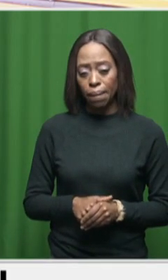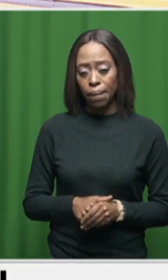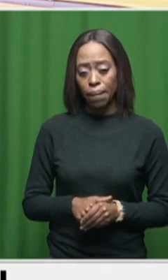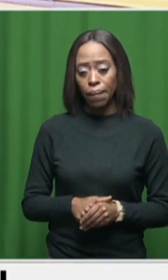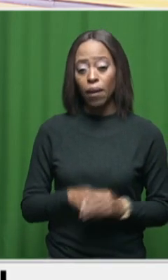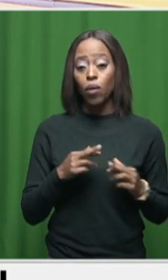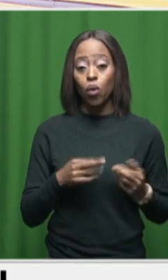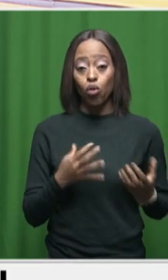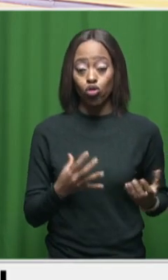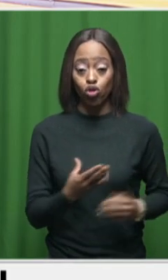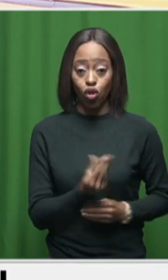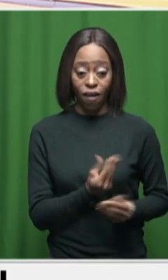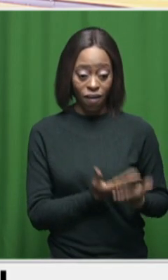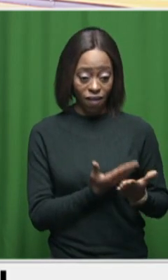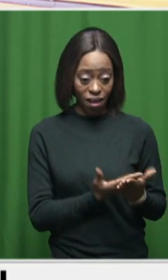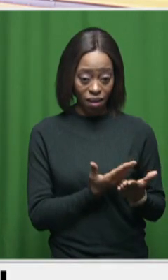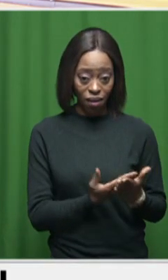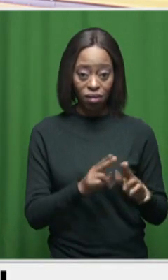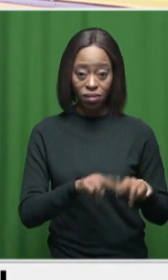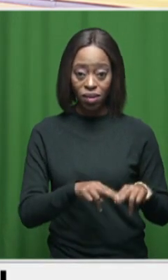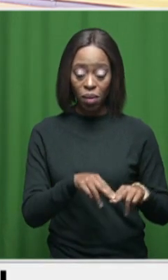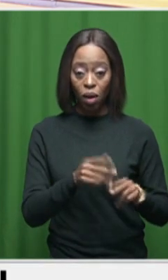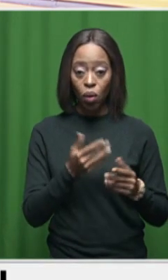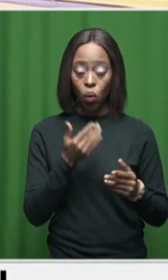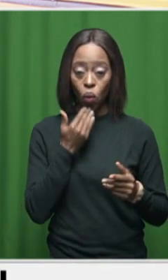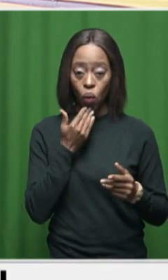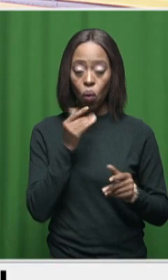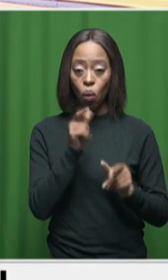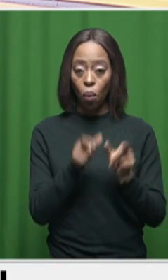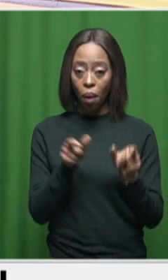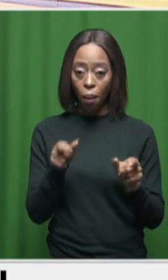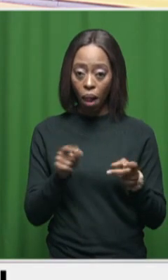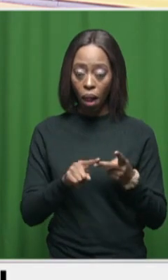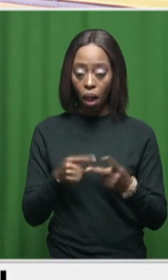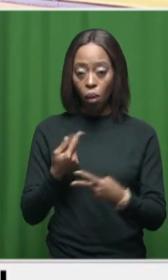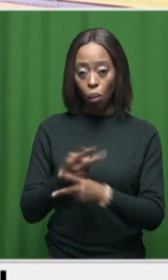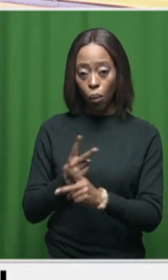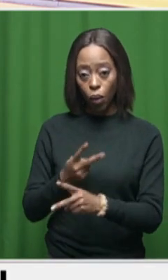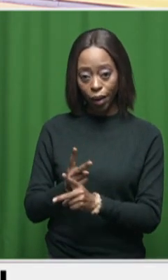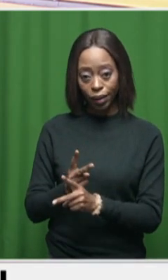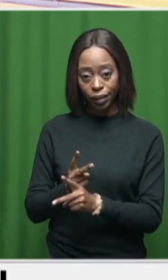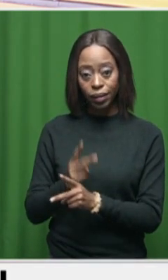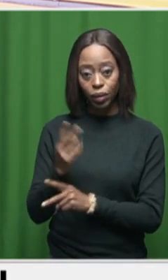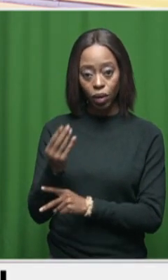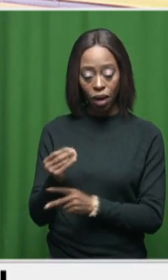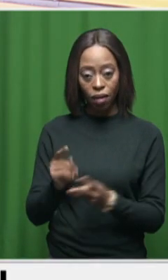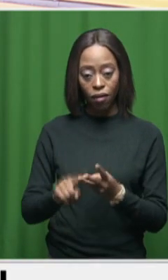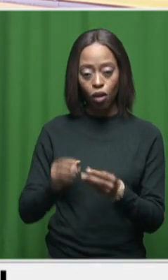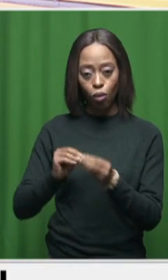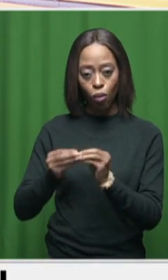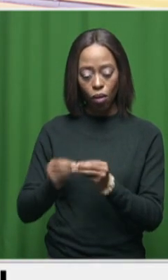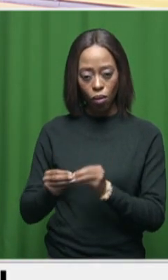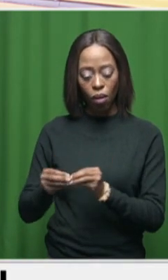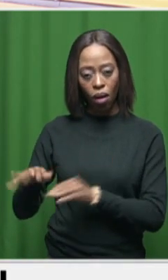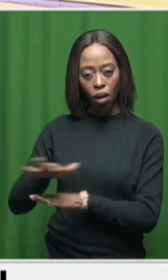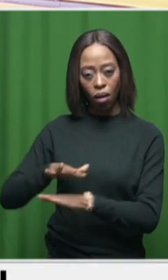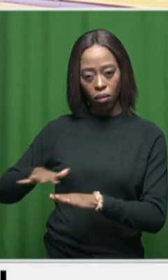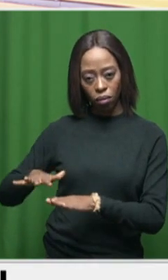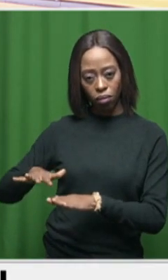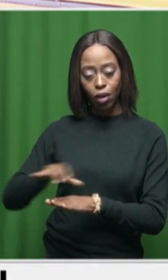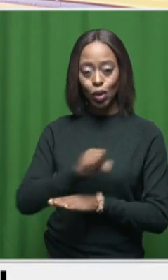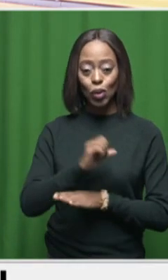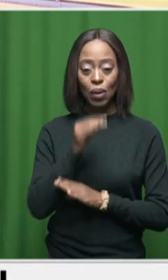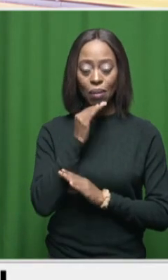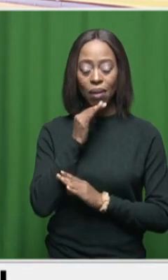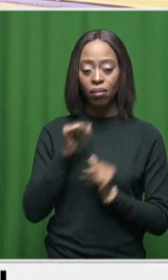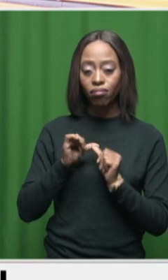Your resources that you have available to you are basically your people, your products that you have, and your manufacturing facilities. So you've